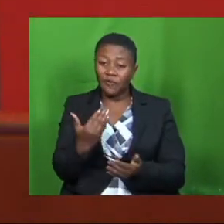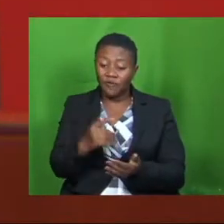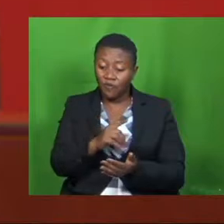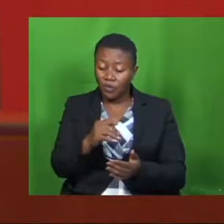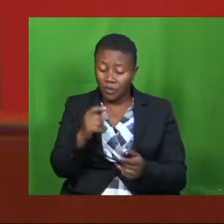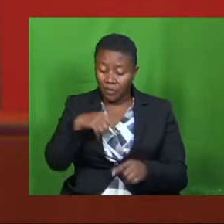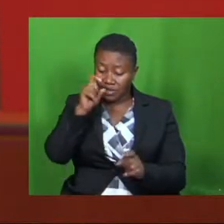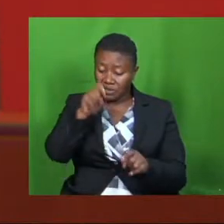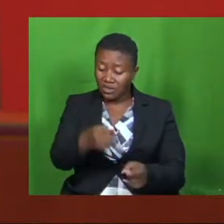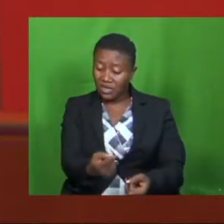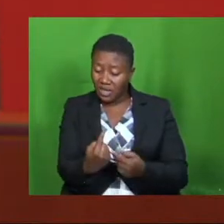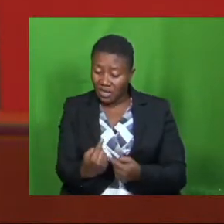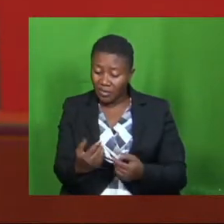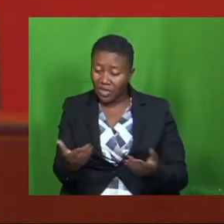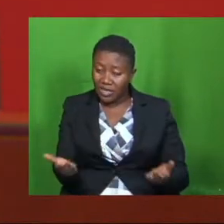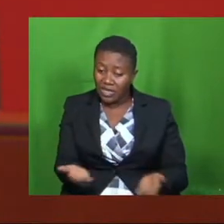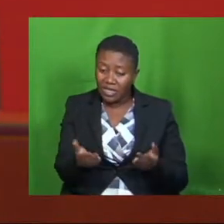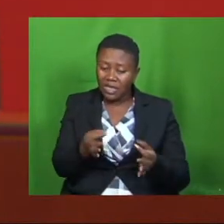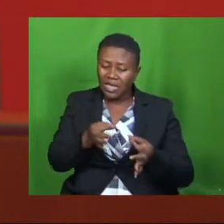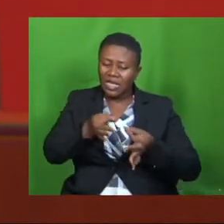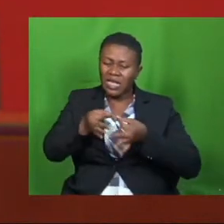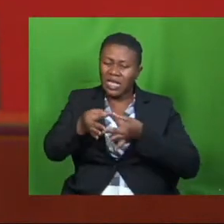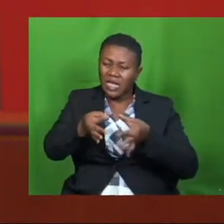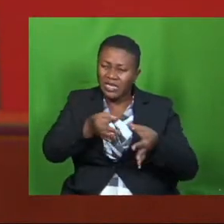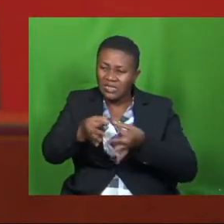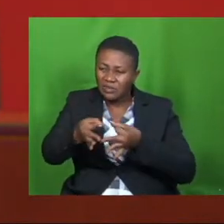by order of the House.